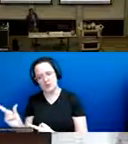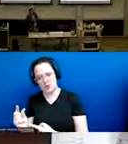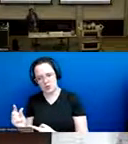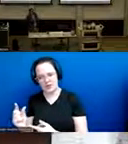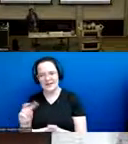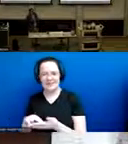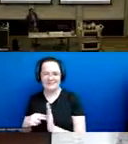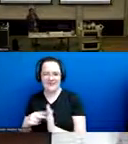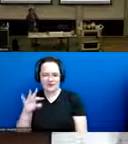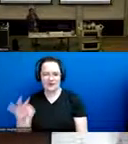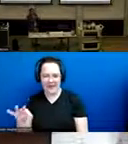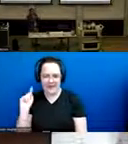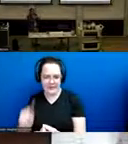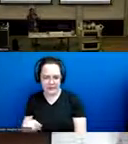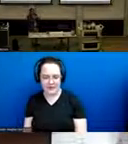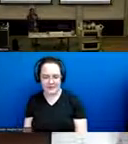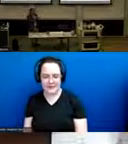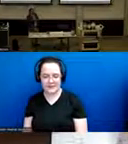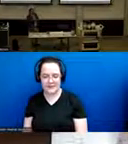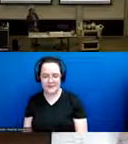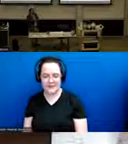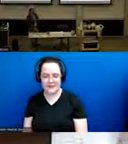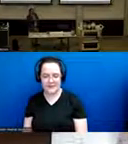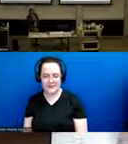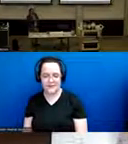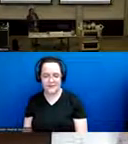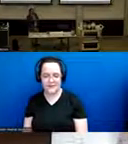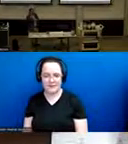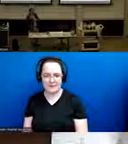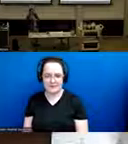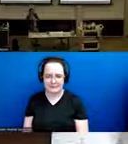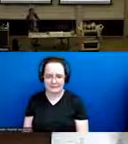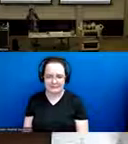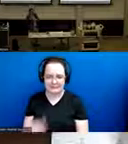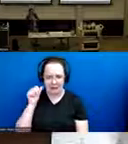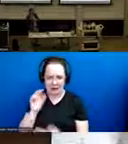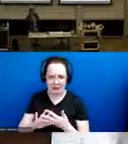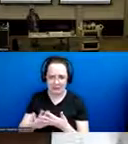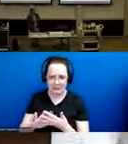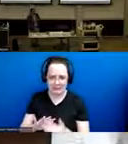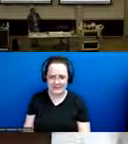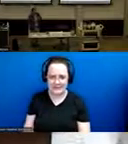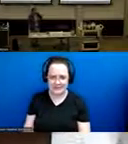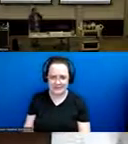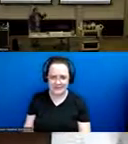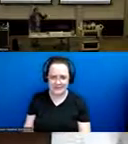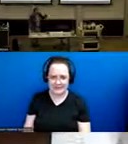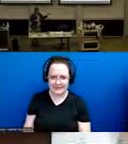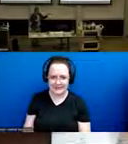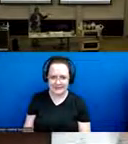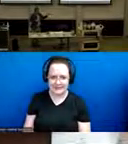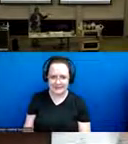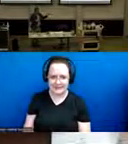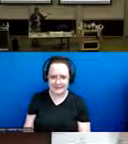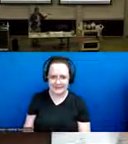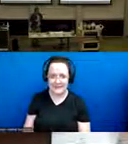they become they compare not so favorable to the other one where the rates scale with the finesse of the cavity. But certainly you can